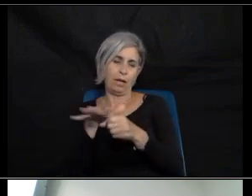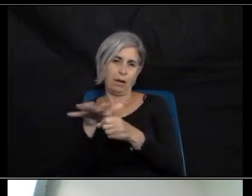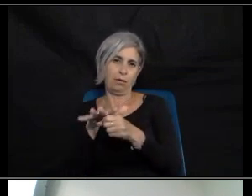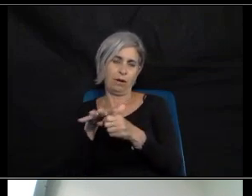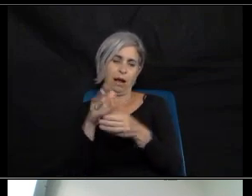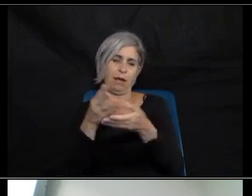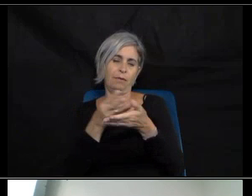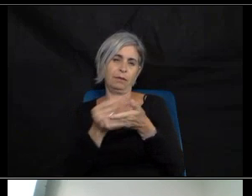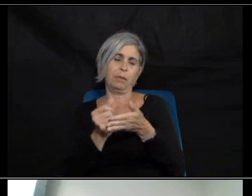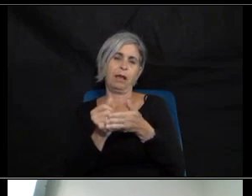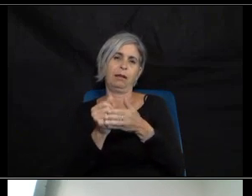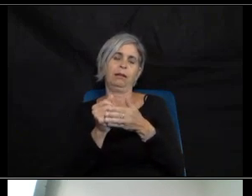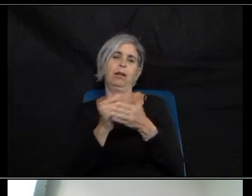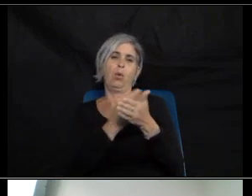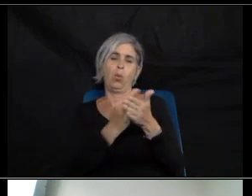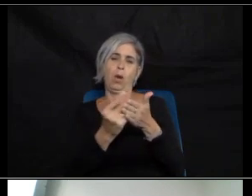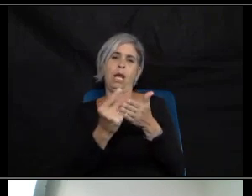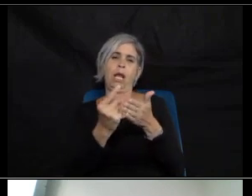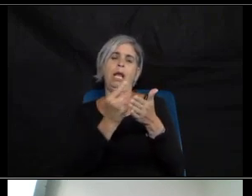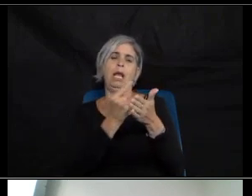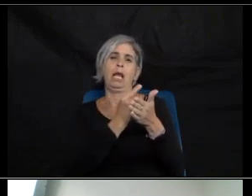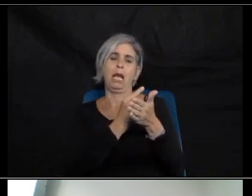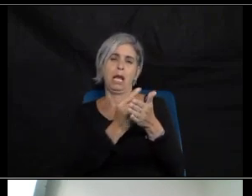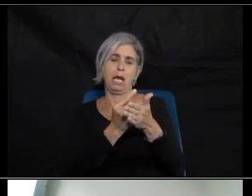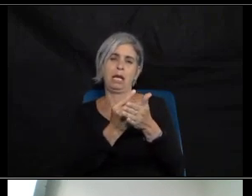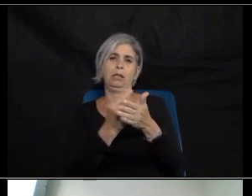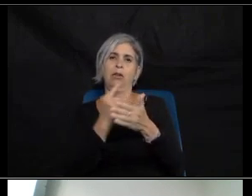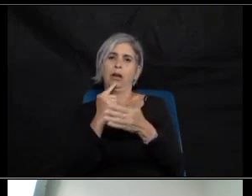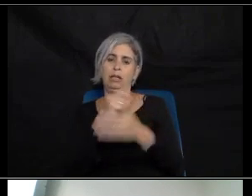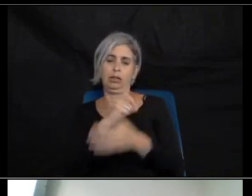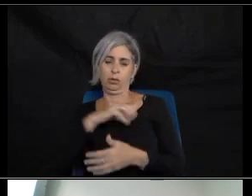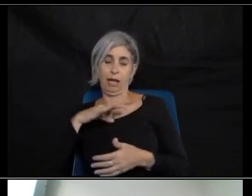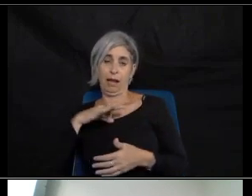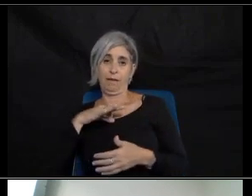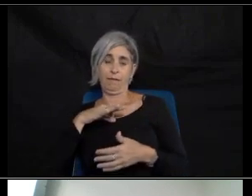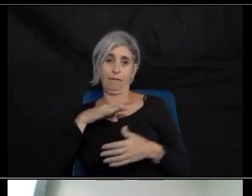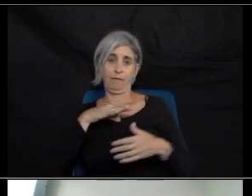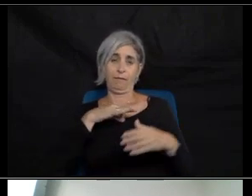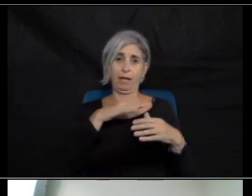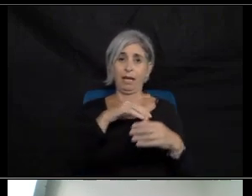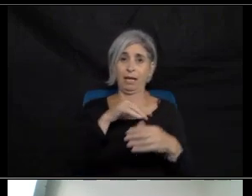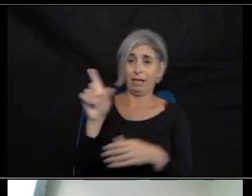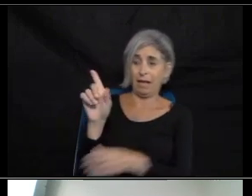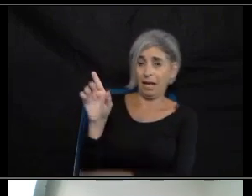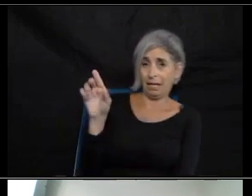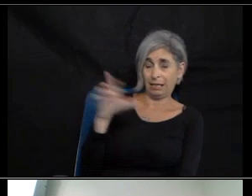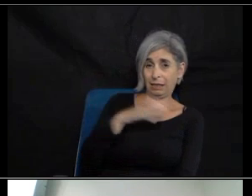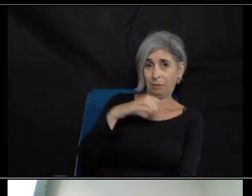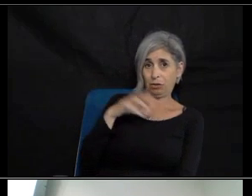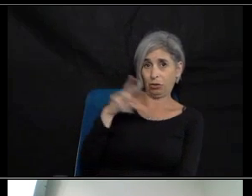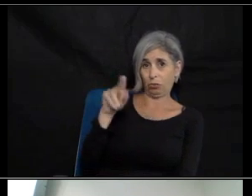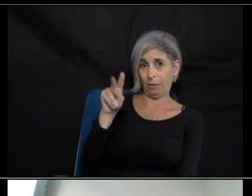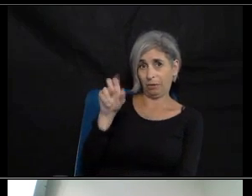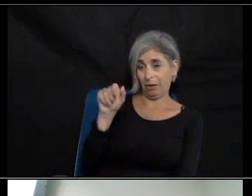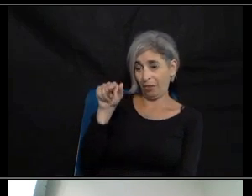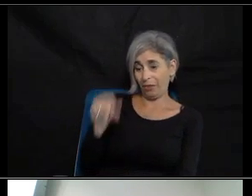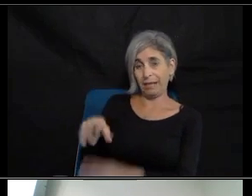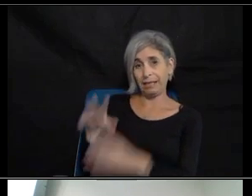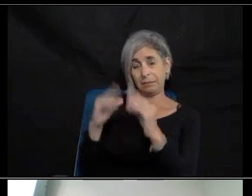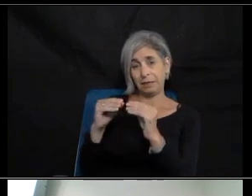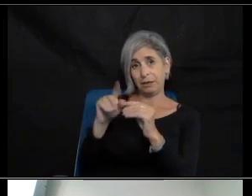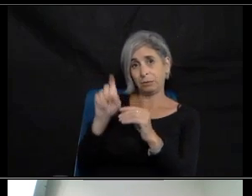the last week speaking to the city manager, staff, and the city attorney. This meeting, as Commissioner Romulus pointed out, this meeting was